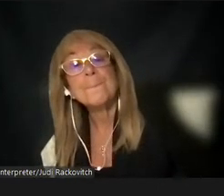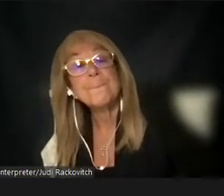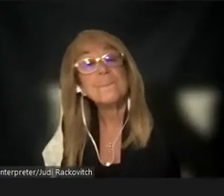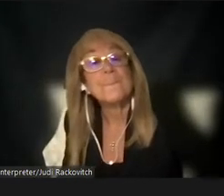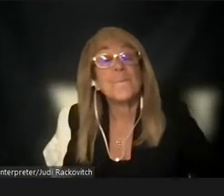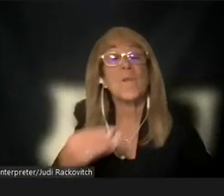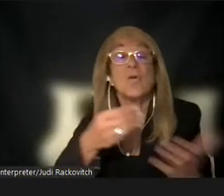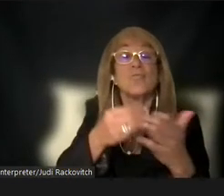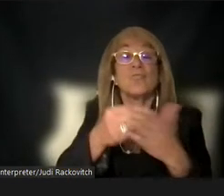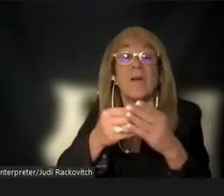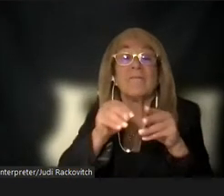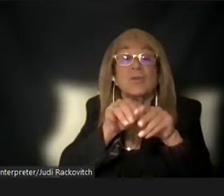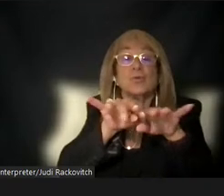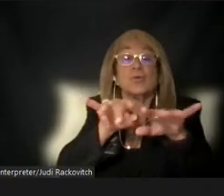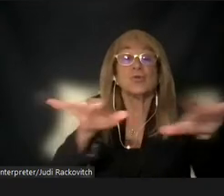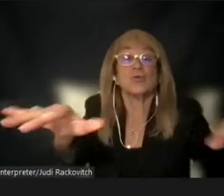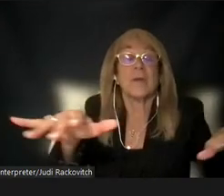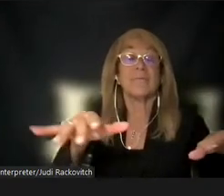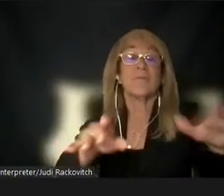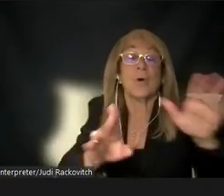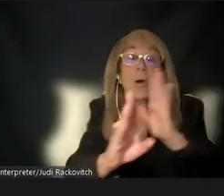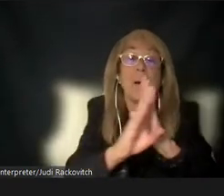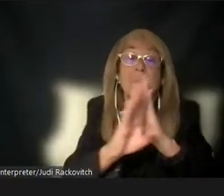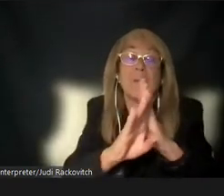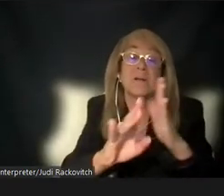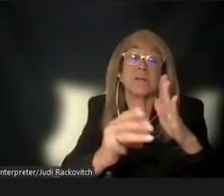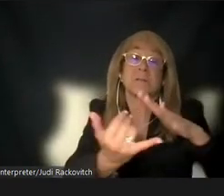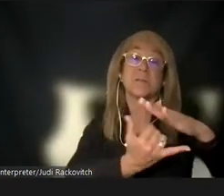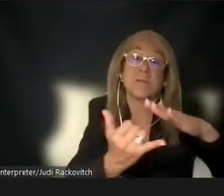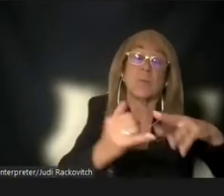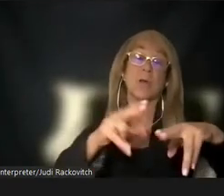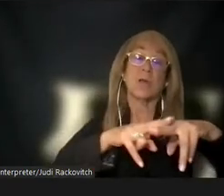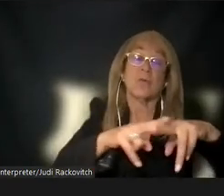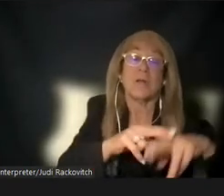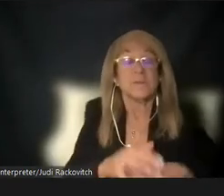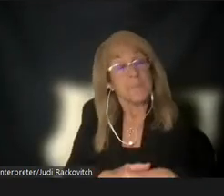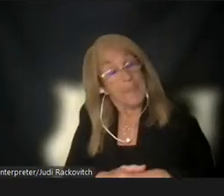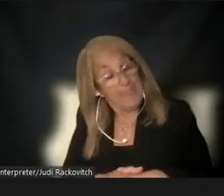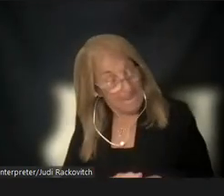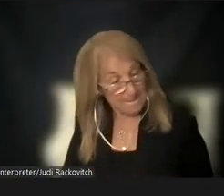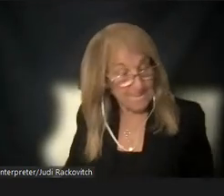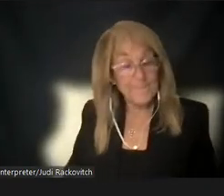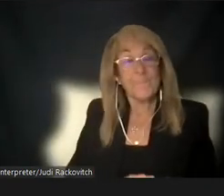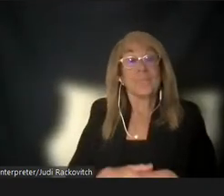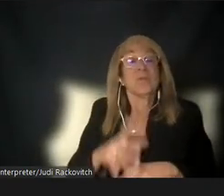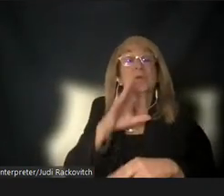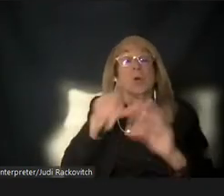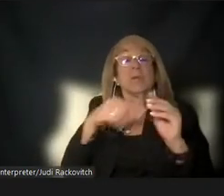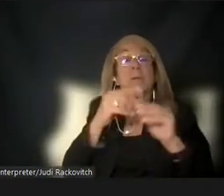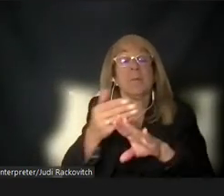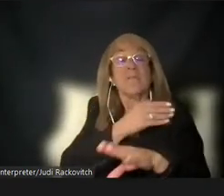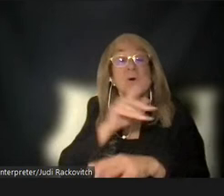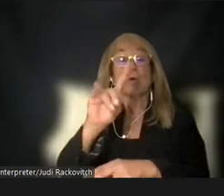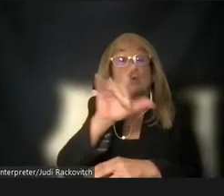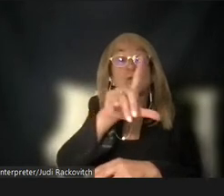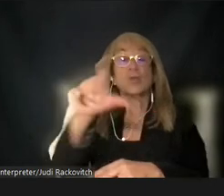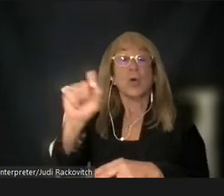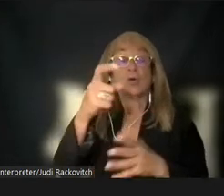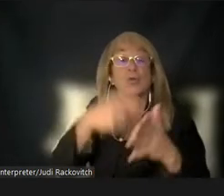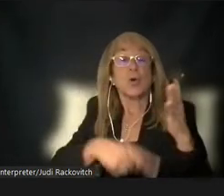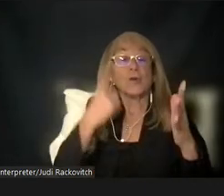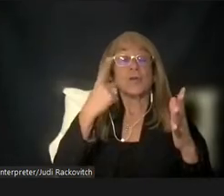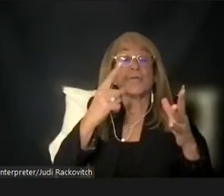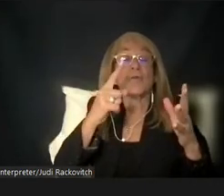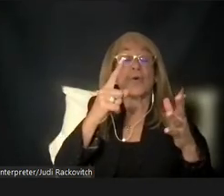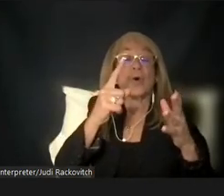A little more detail on the proposed Central Business District tolling program alternative. As noted earlier, tolls would be charged for vehicles entering Manhattan